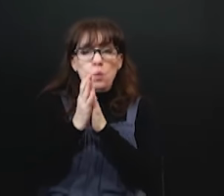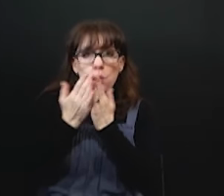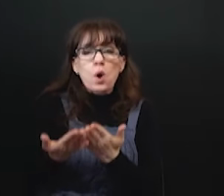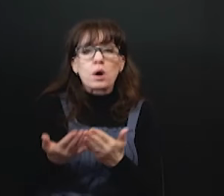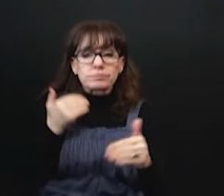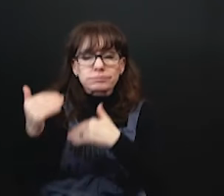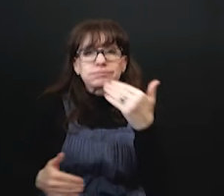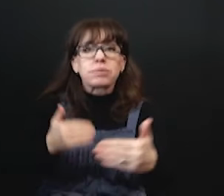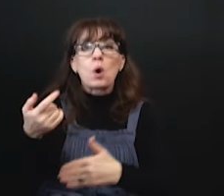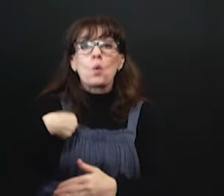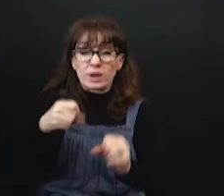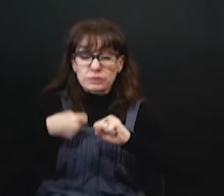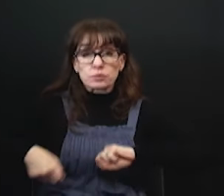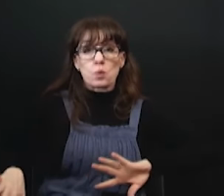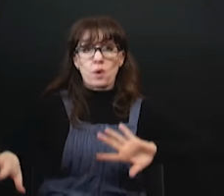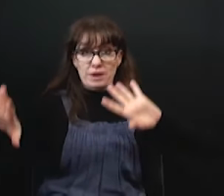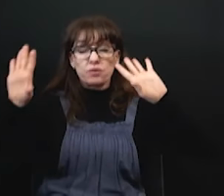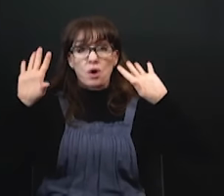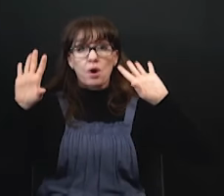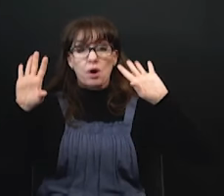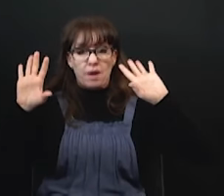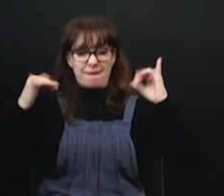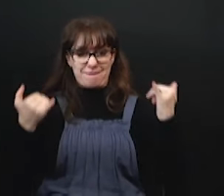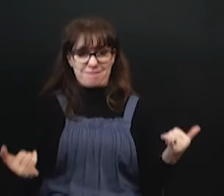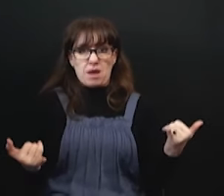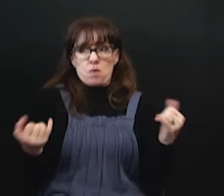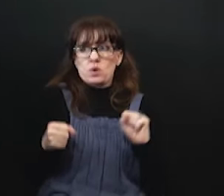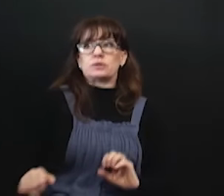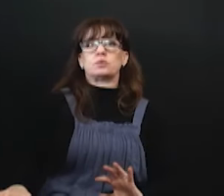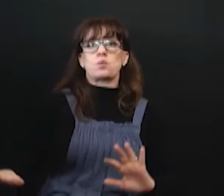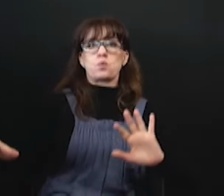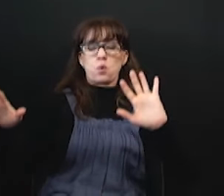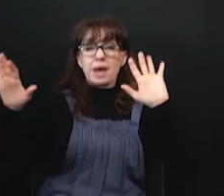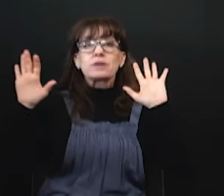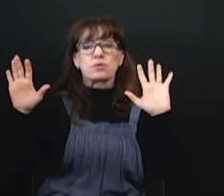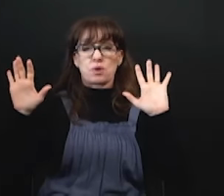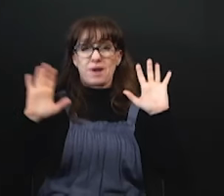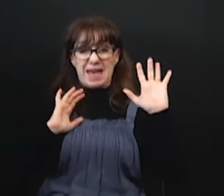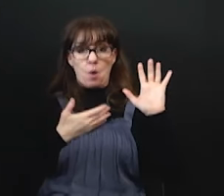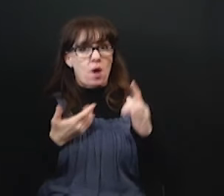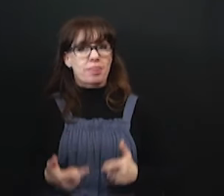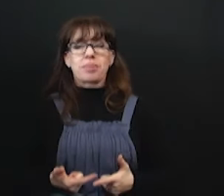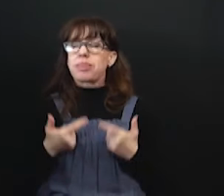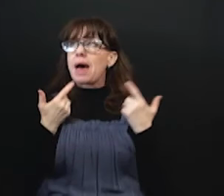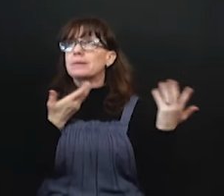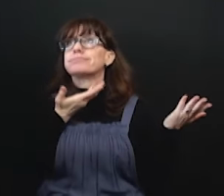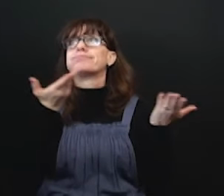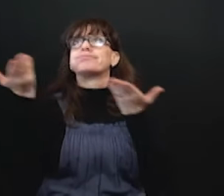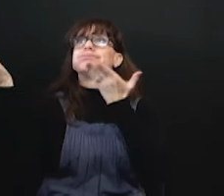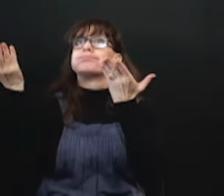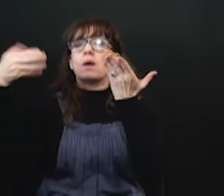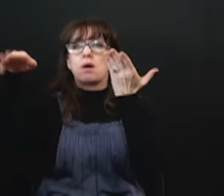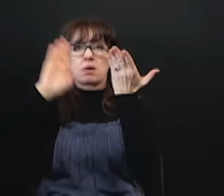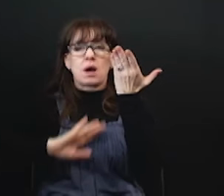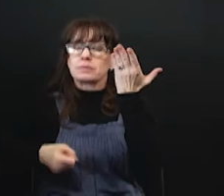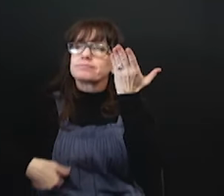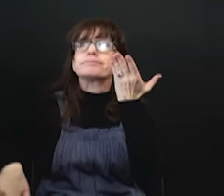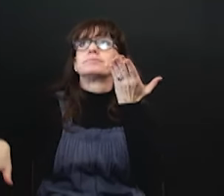We surrender these moments before us. We surrender our lives to you, O God.